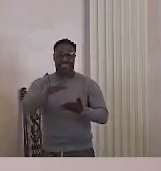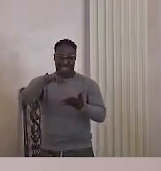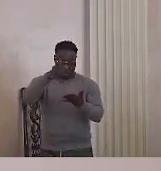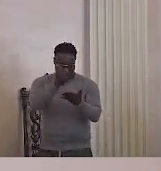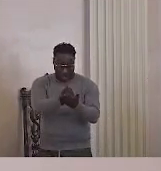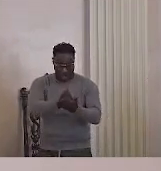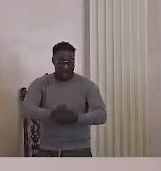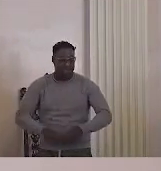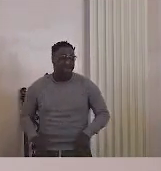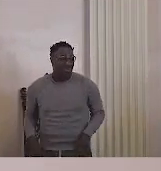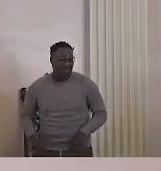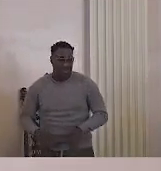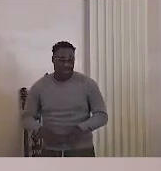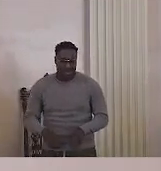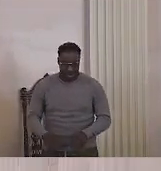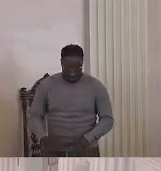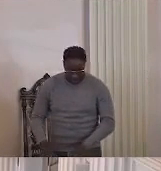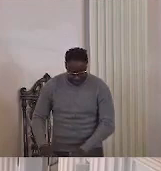Amen.